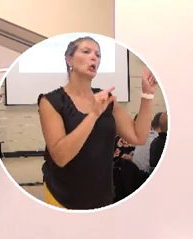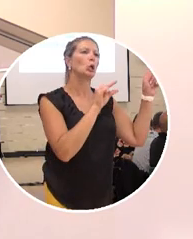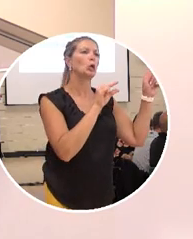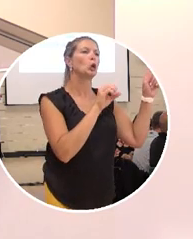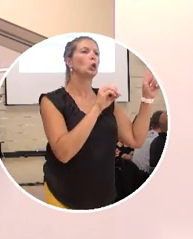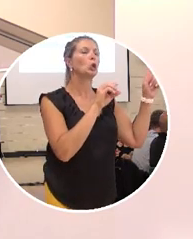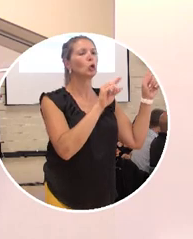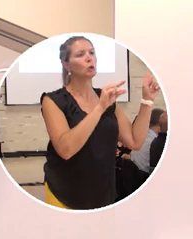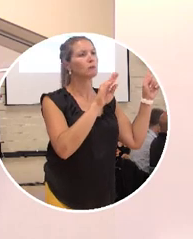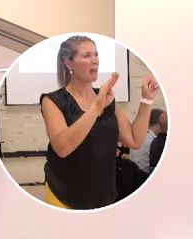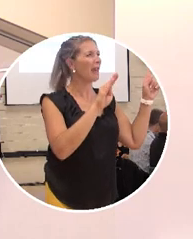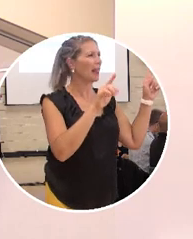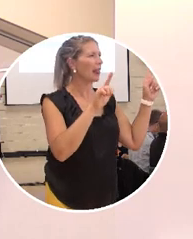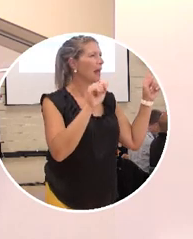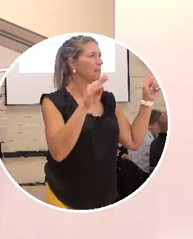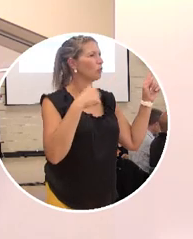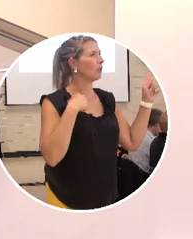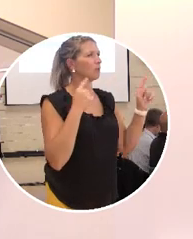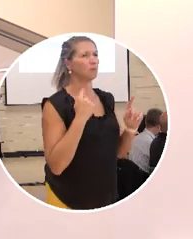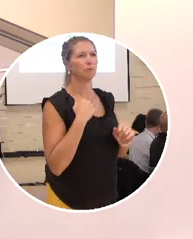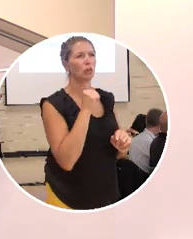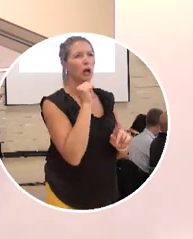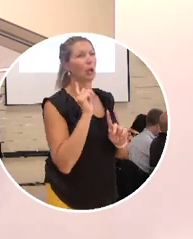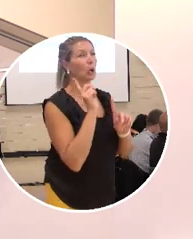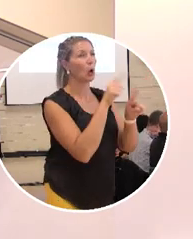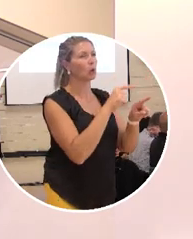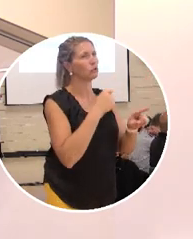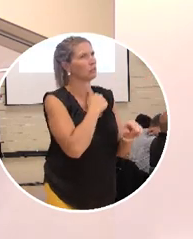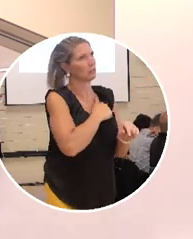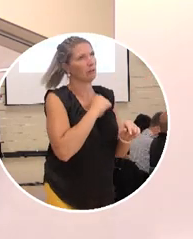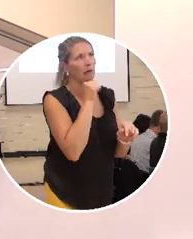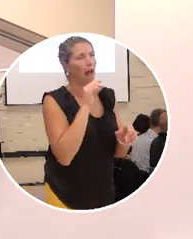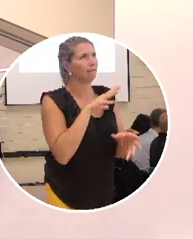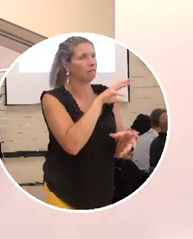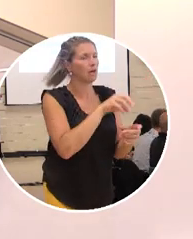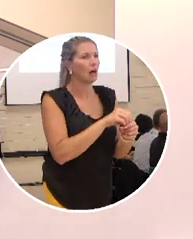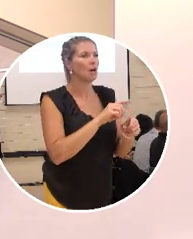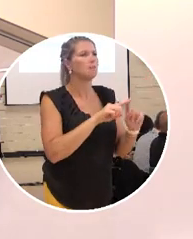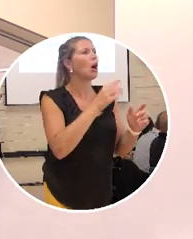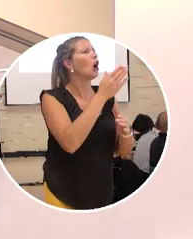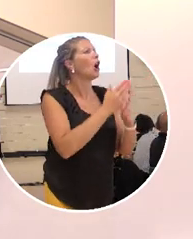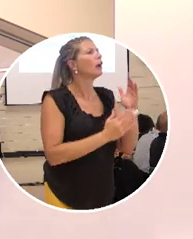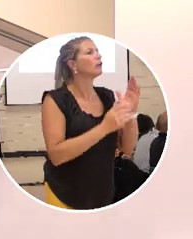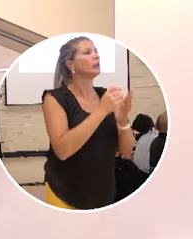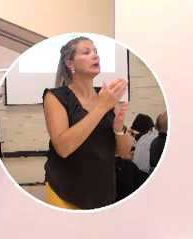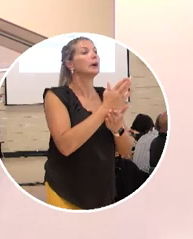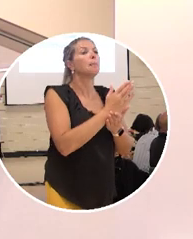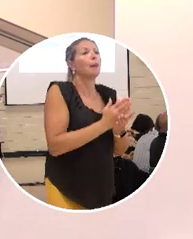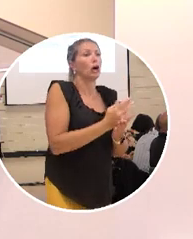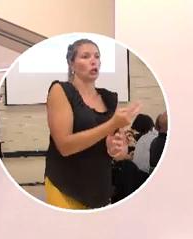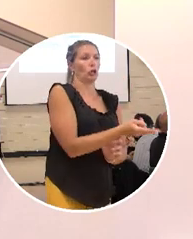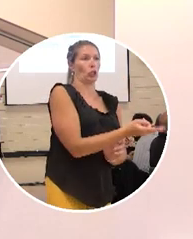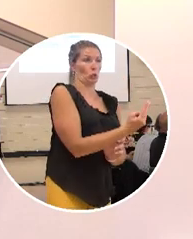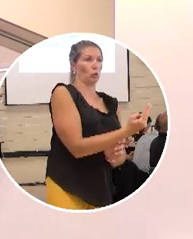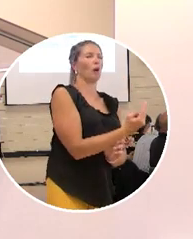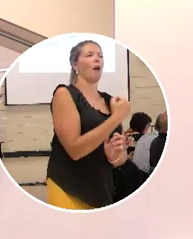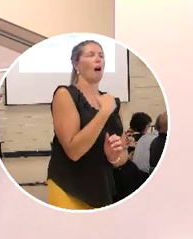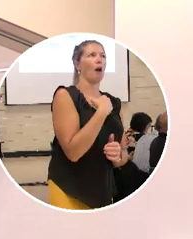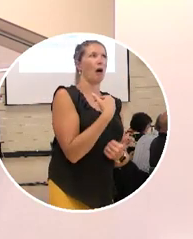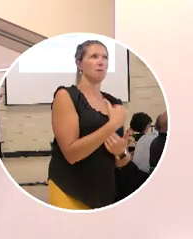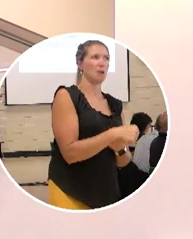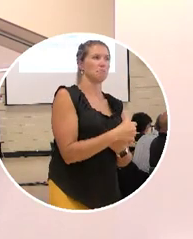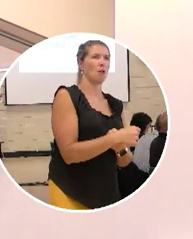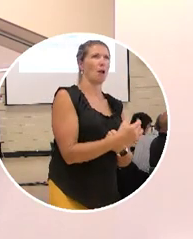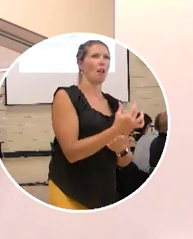dialogue. Under the election section 2 for election processes, I remember quite some time